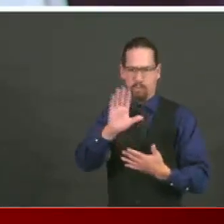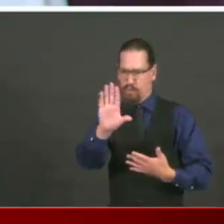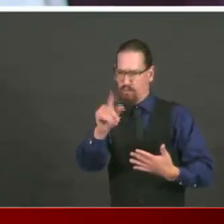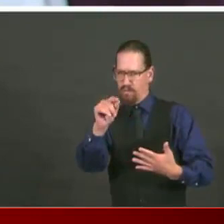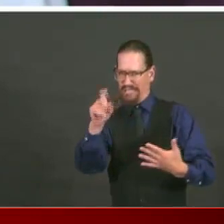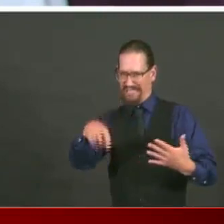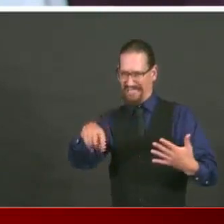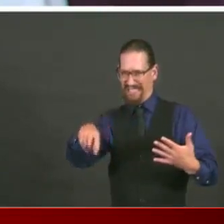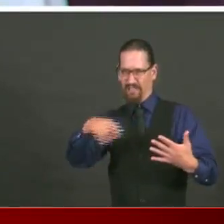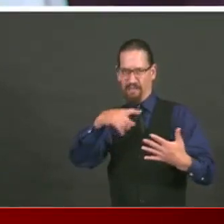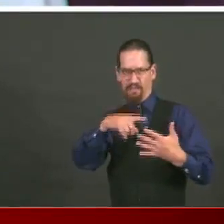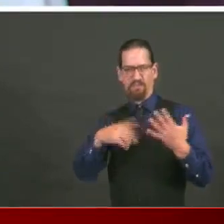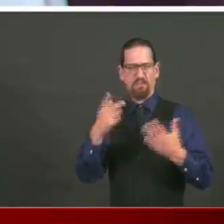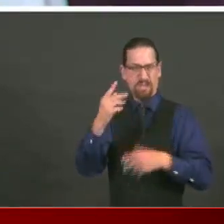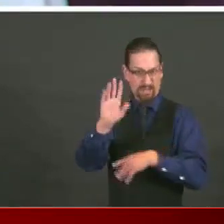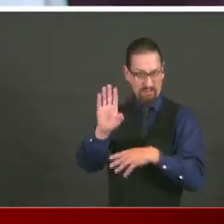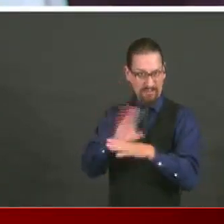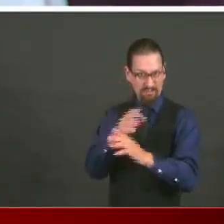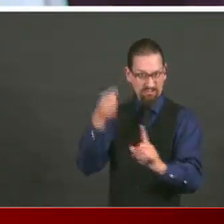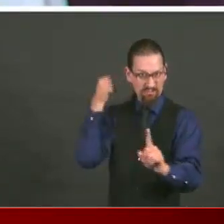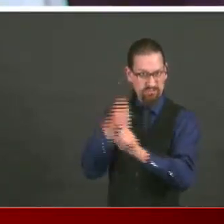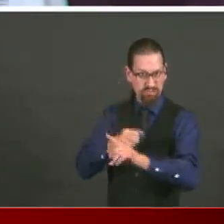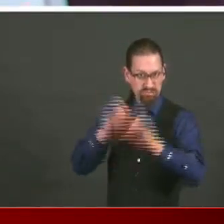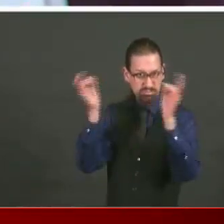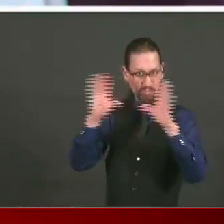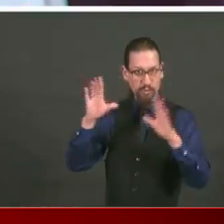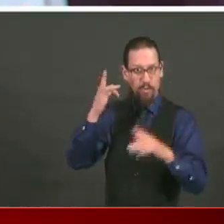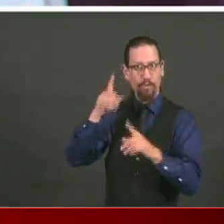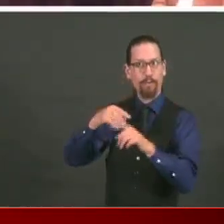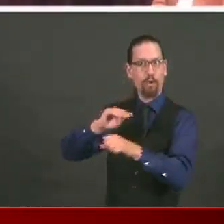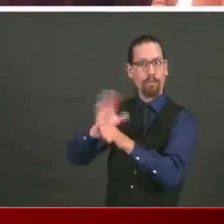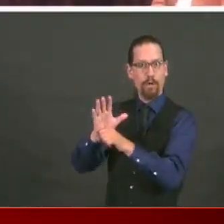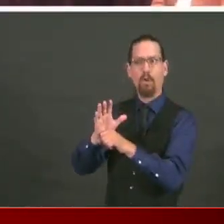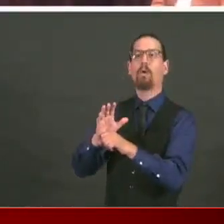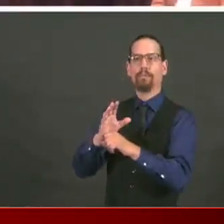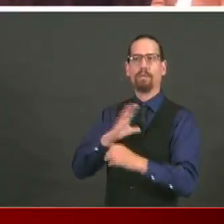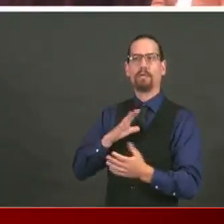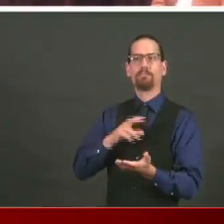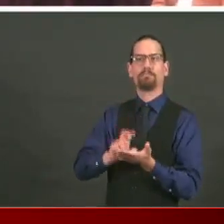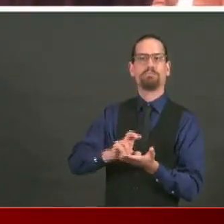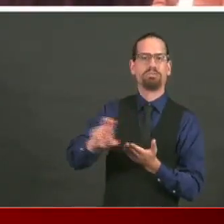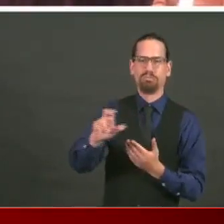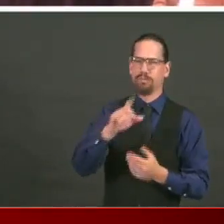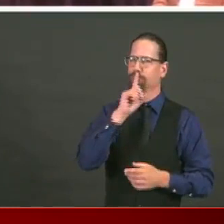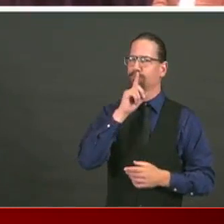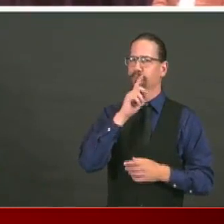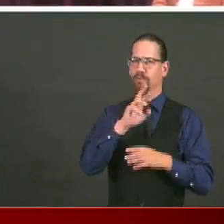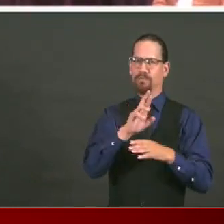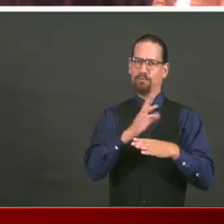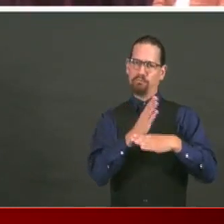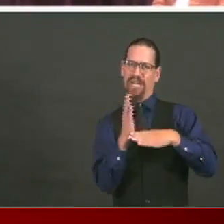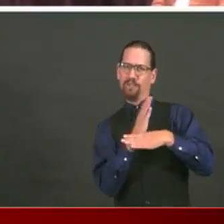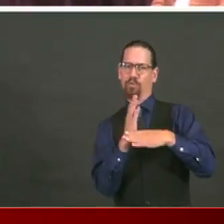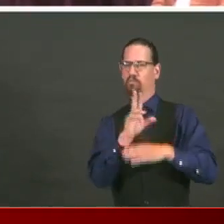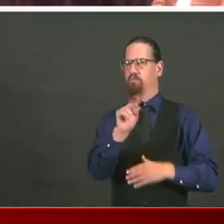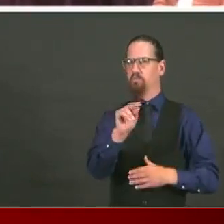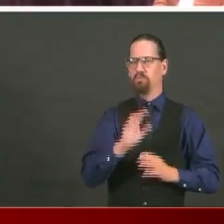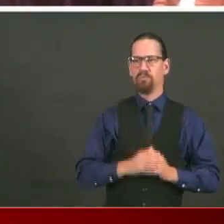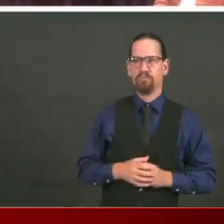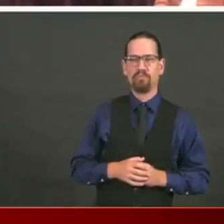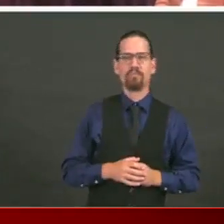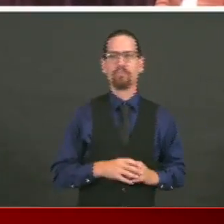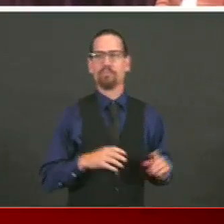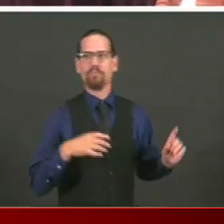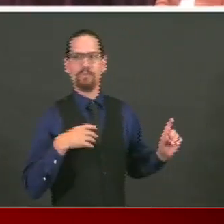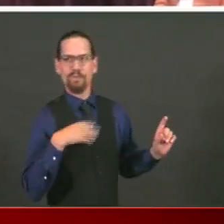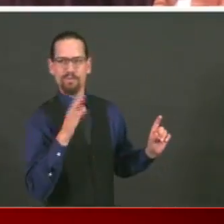get a higher dollar amount. It is not a ranking system. But that's not an algorithm. Somebody at Commerce has to make that determination. No, it predominantly